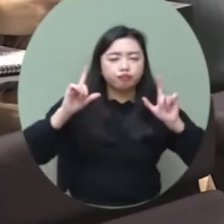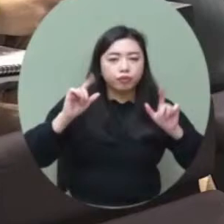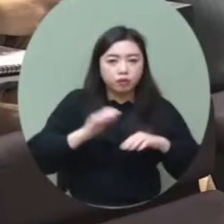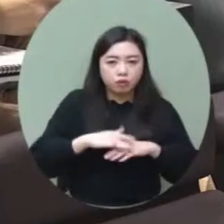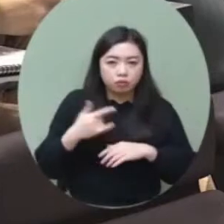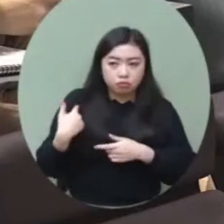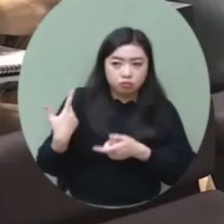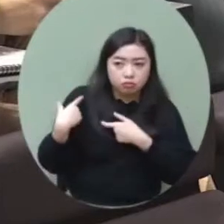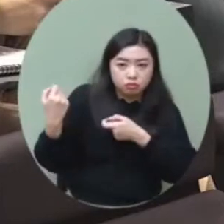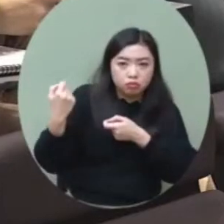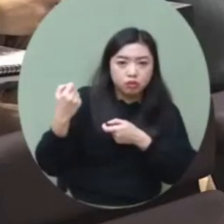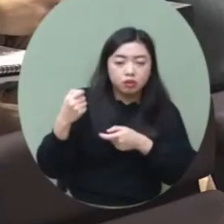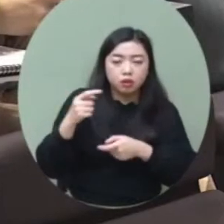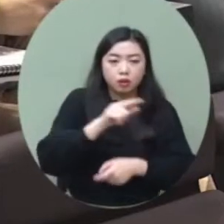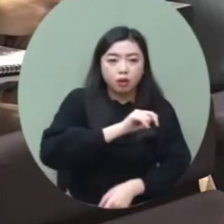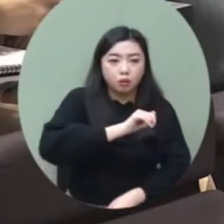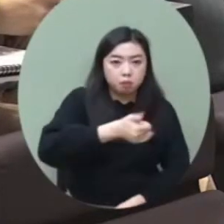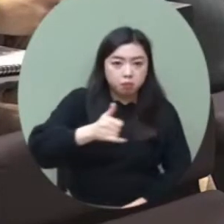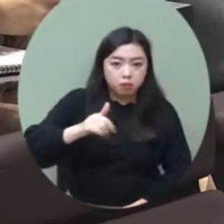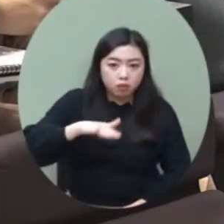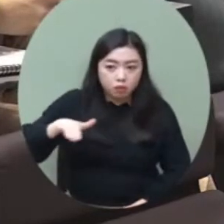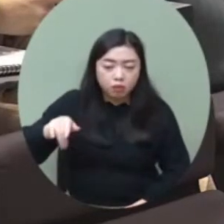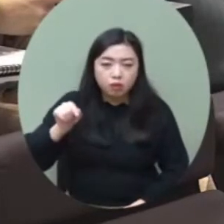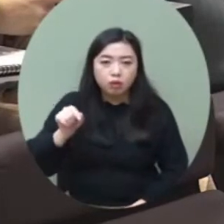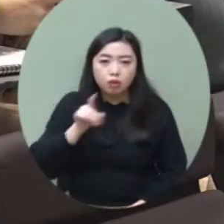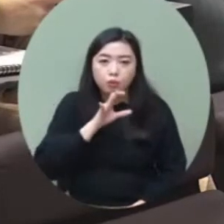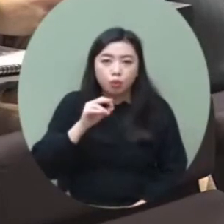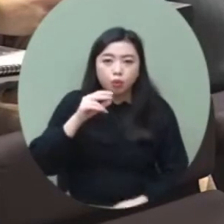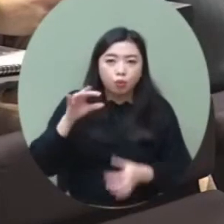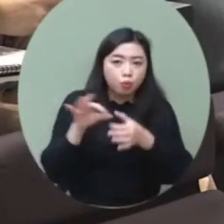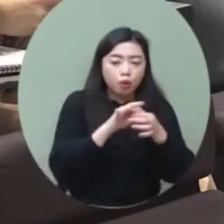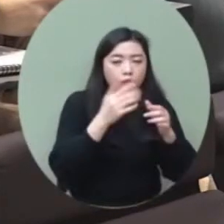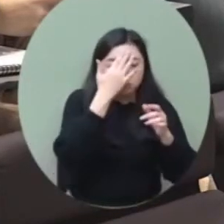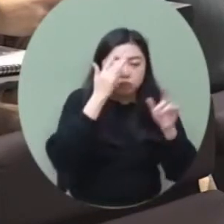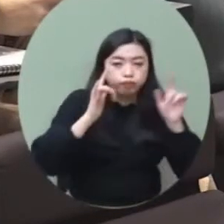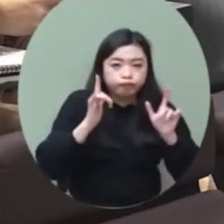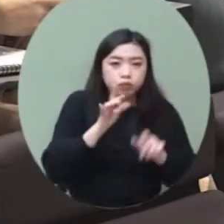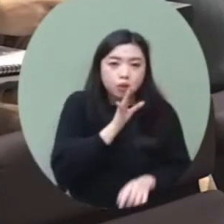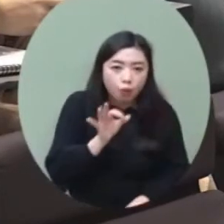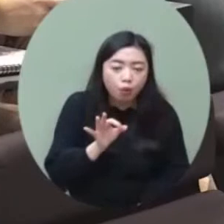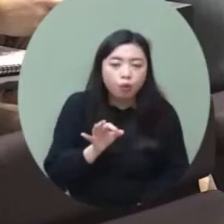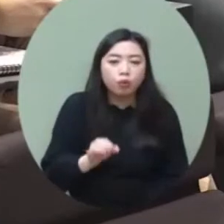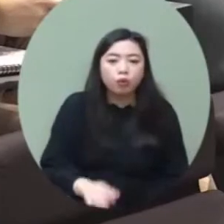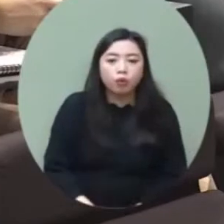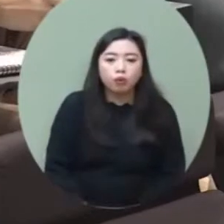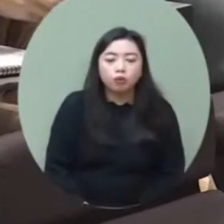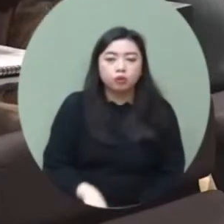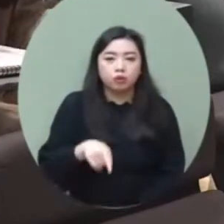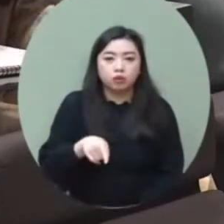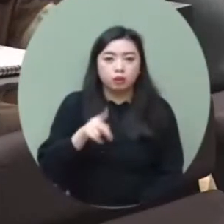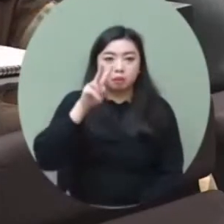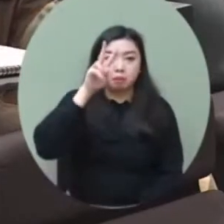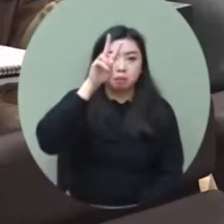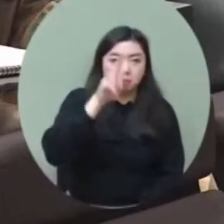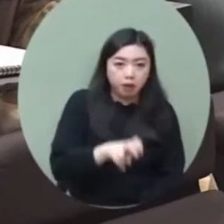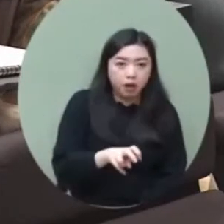like acute encephalitis, hydrocephalitis, and URTI.